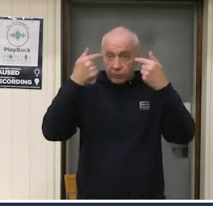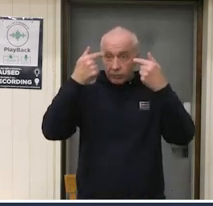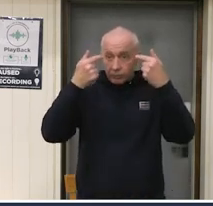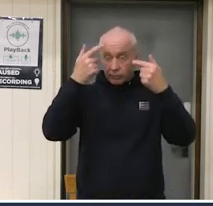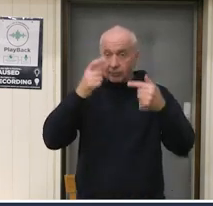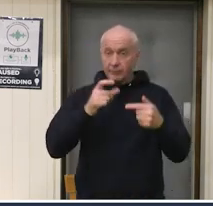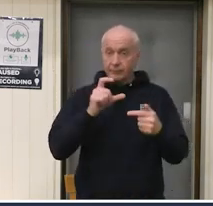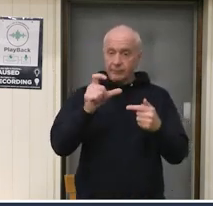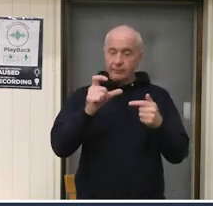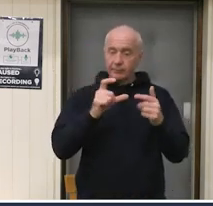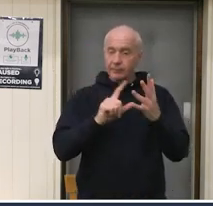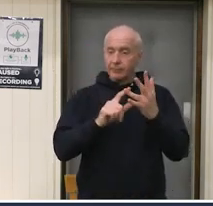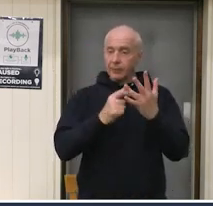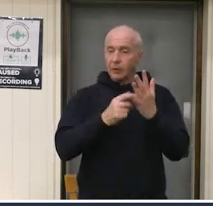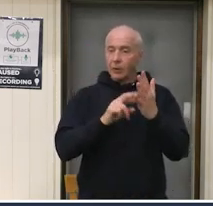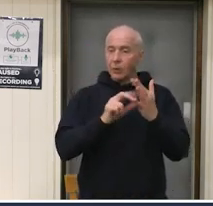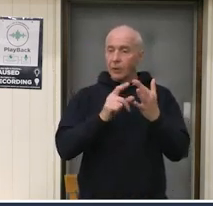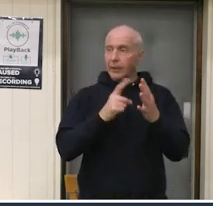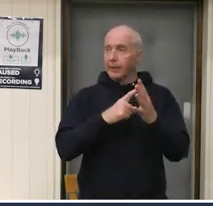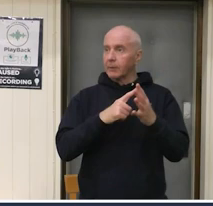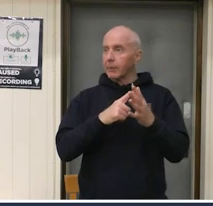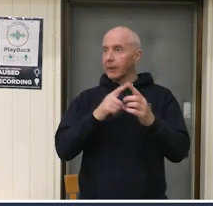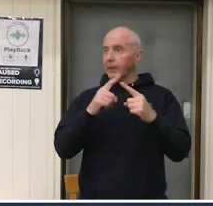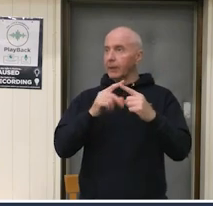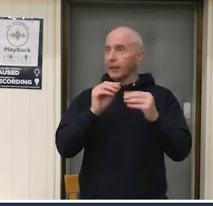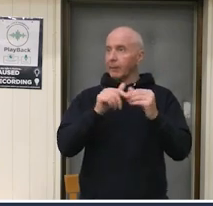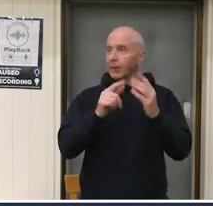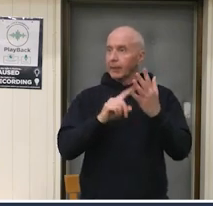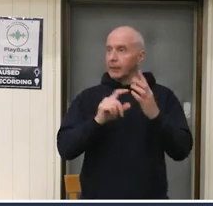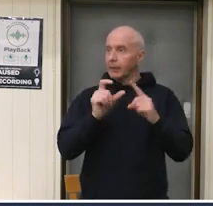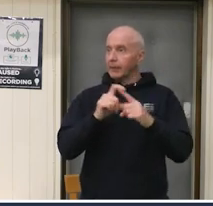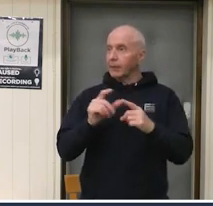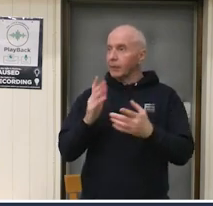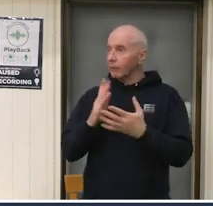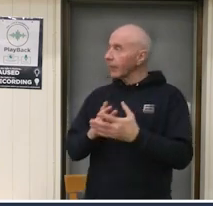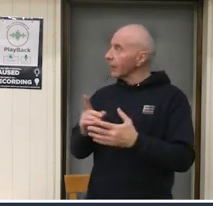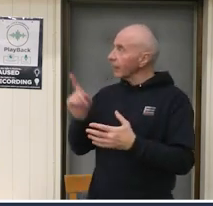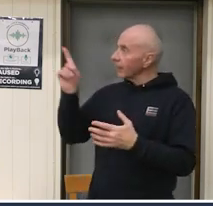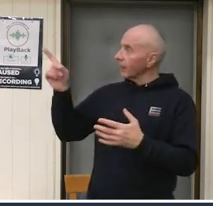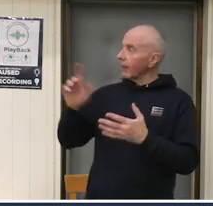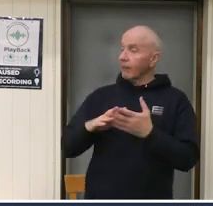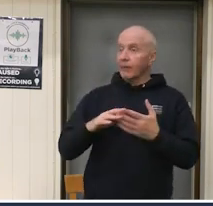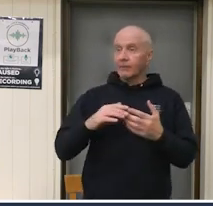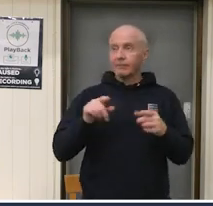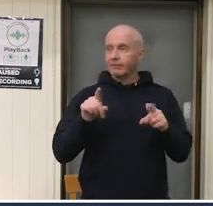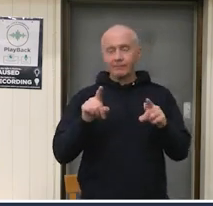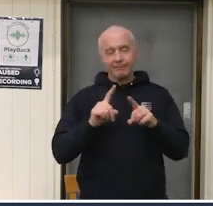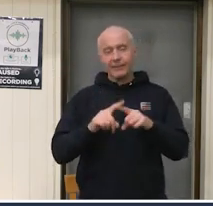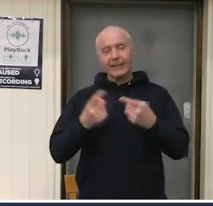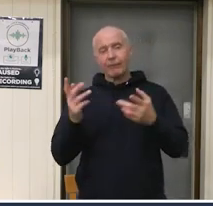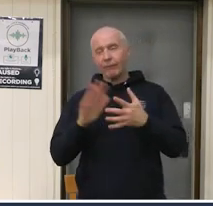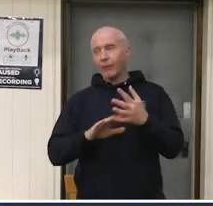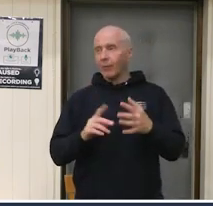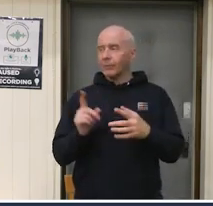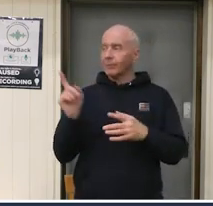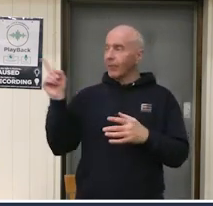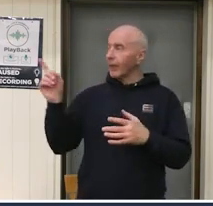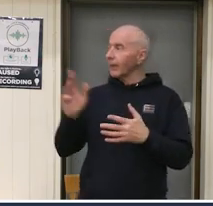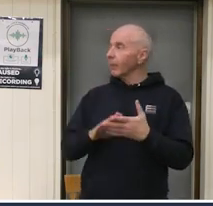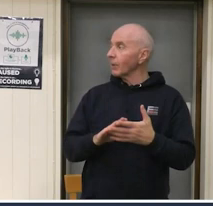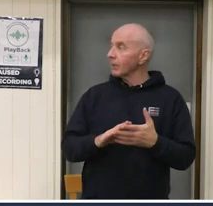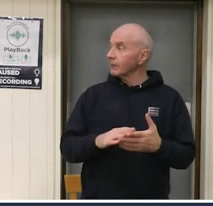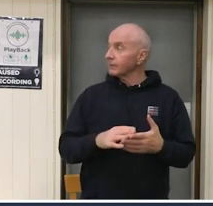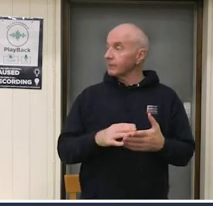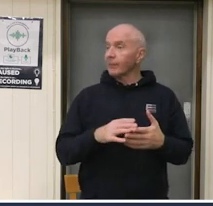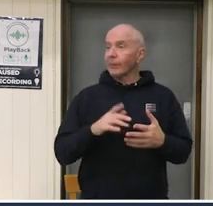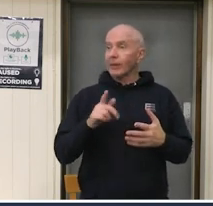being ablated. Now, needless to say, your eye would not be in the way of these lasers because you would game over. You wouldn't be sitting here. So it's a much